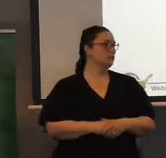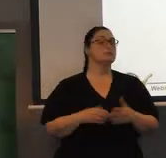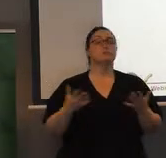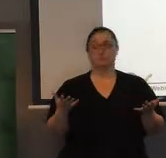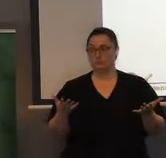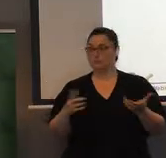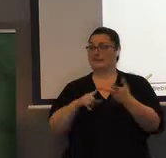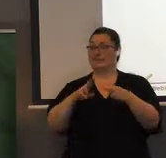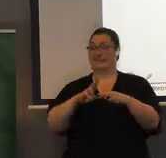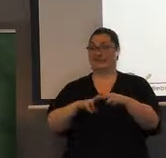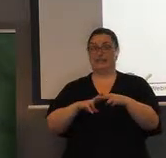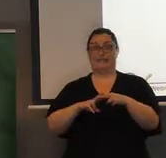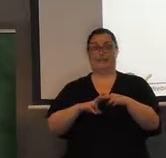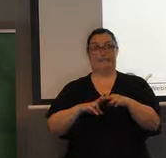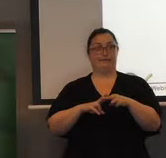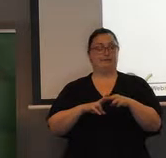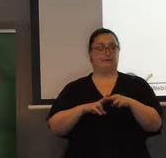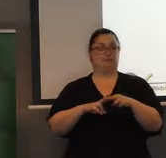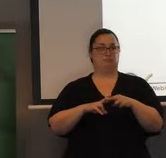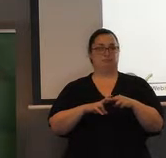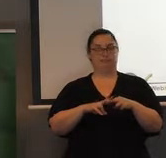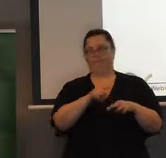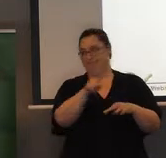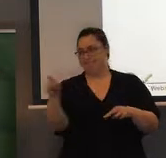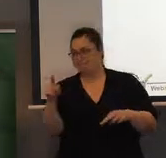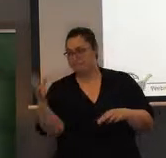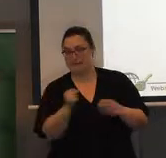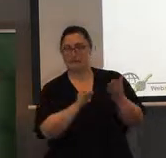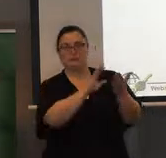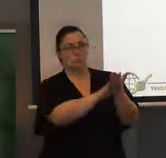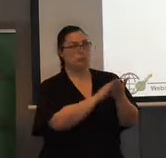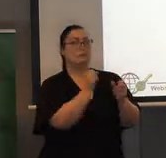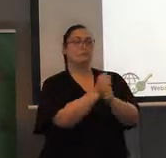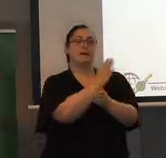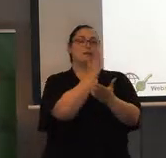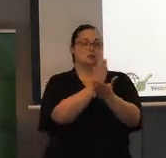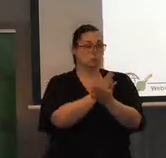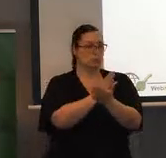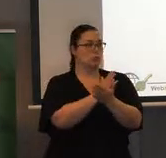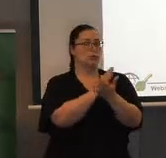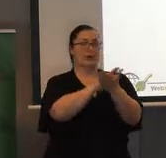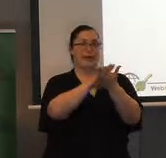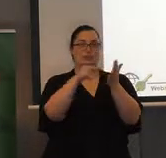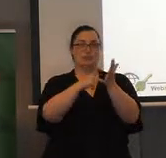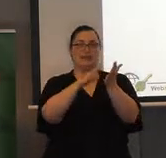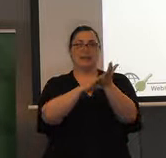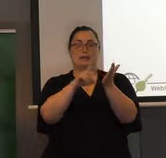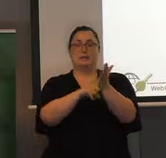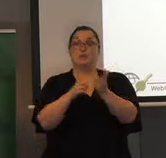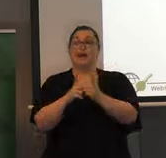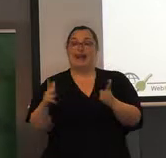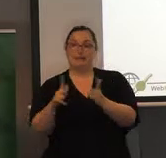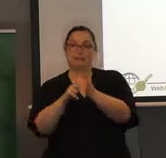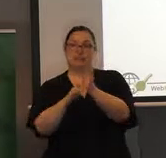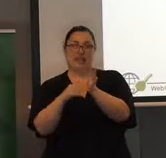what you're going to need to do if you're asked to put something like this in, is make sure that you're using your HTML